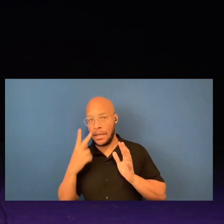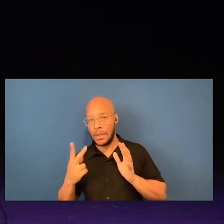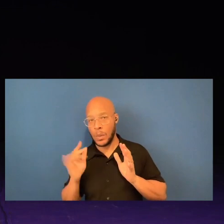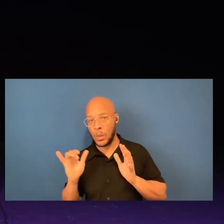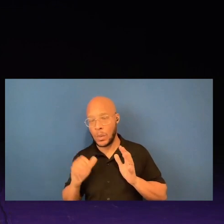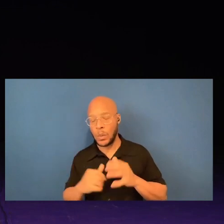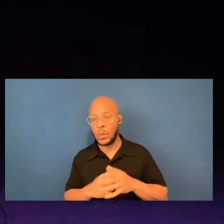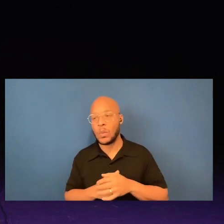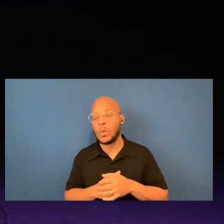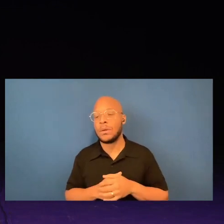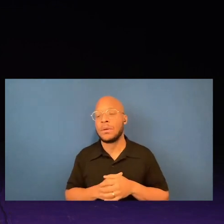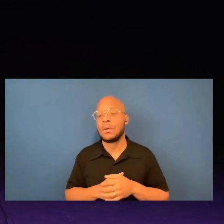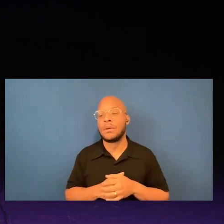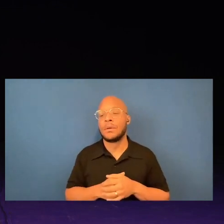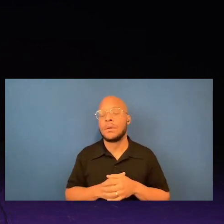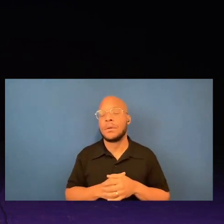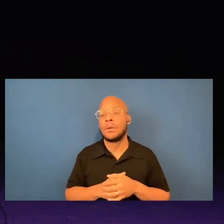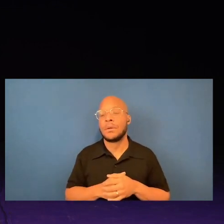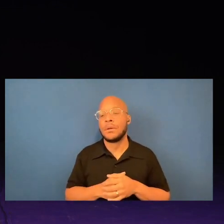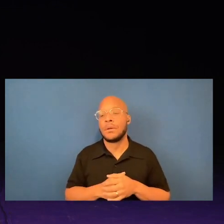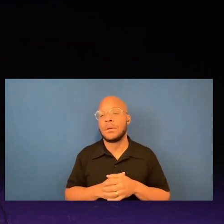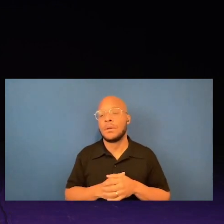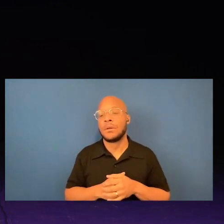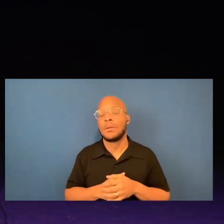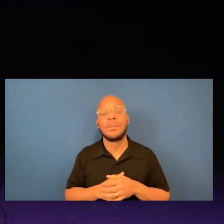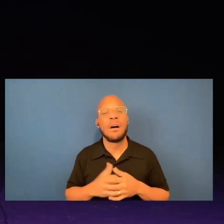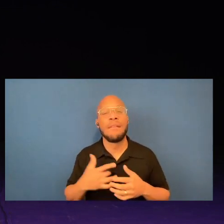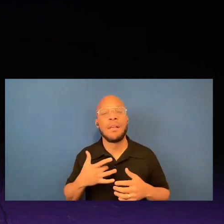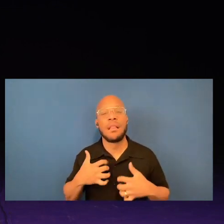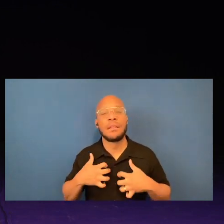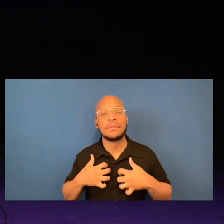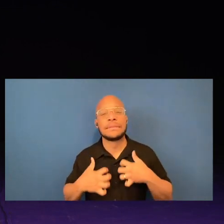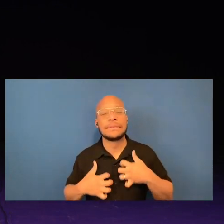So I feel conflicted with blessing.